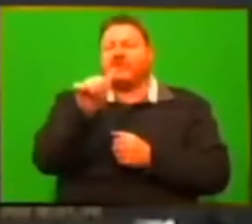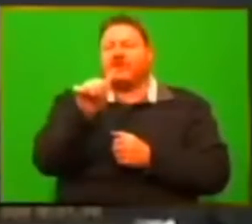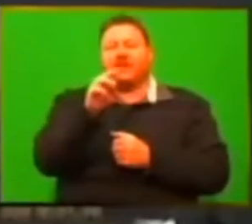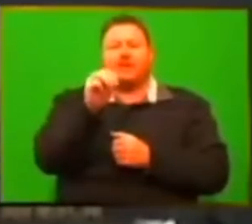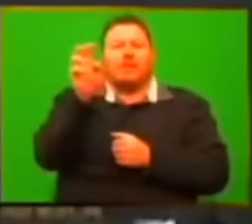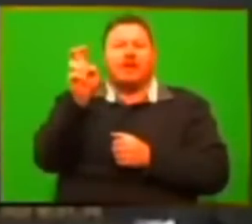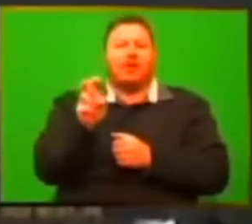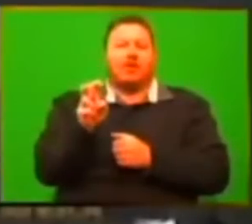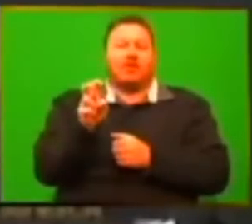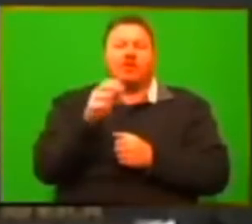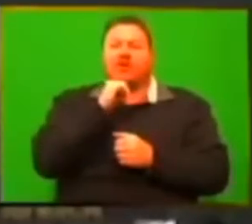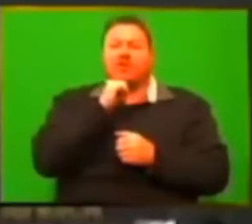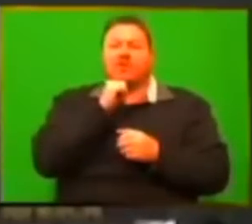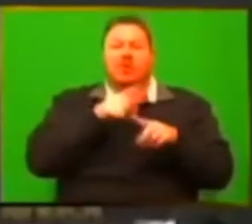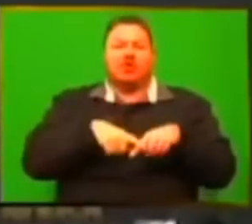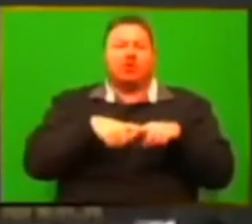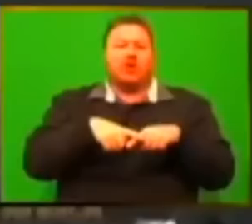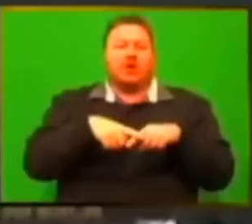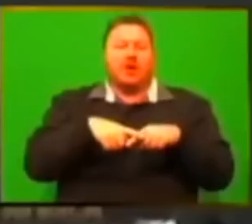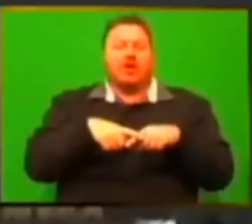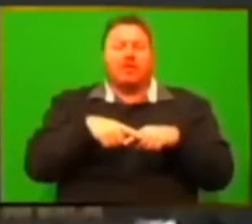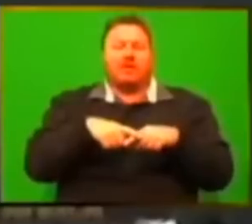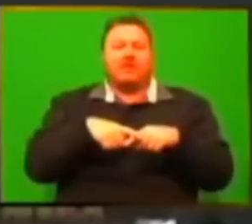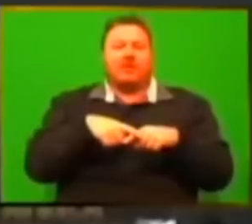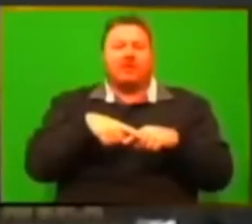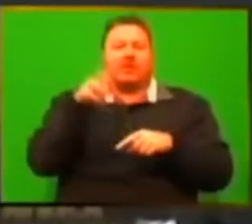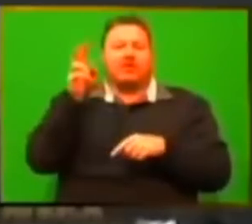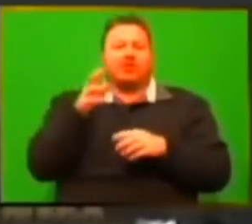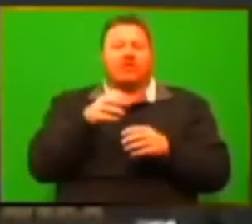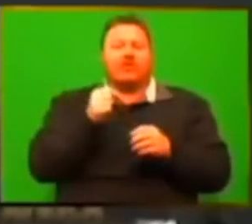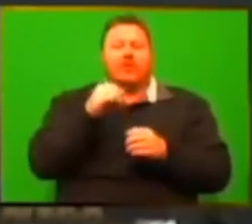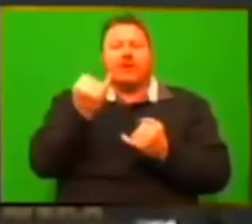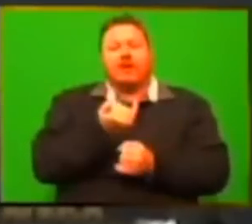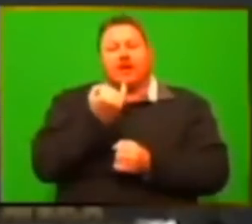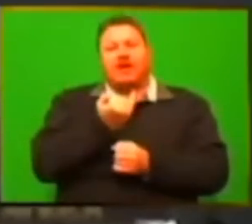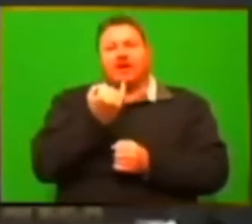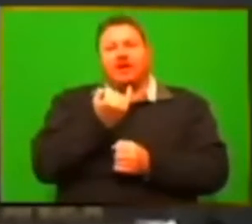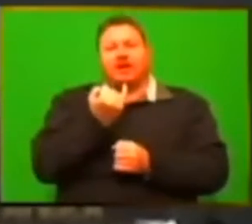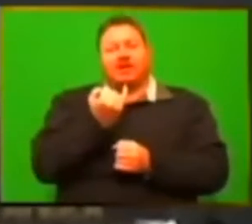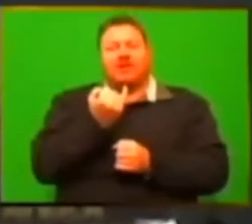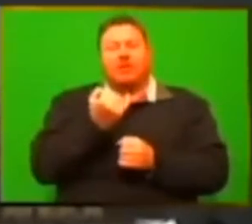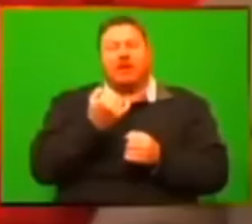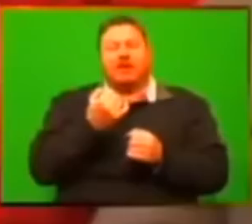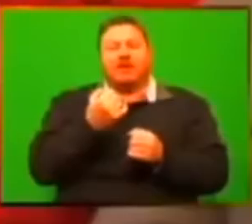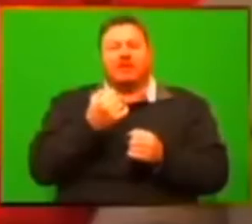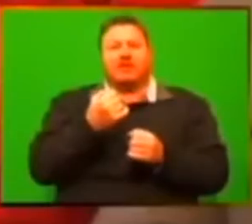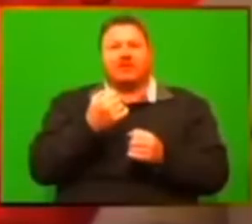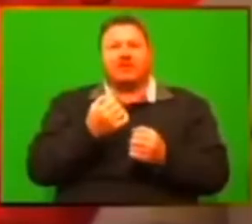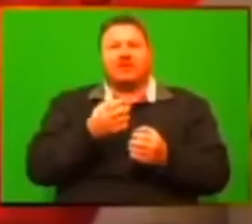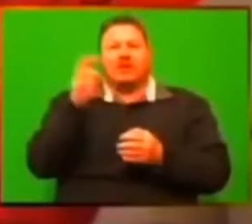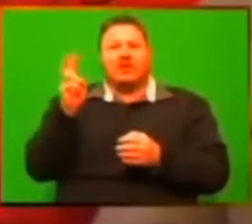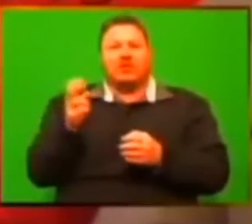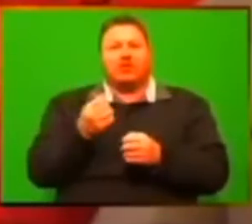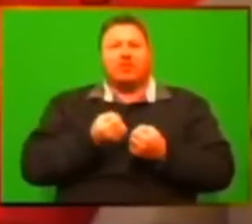of unreliable energy by independent power producers, which was plugged into the grid in the Northwest Province. This is